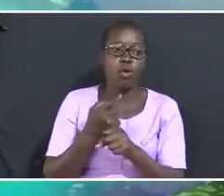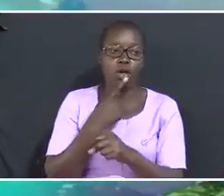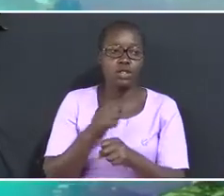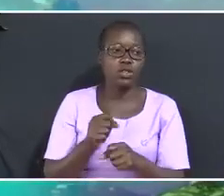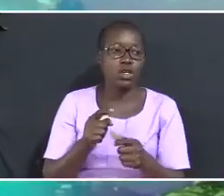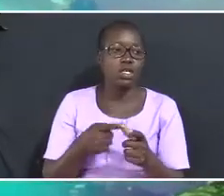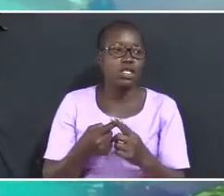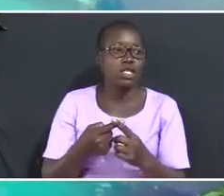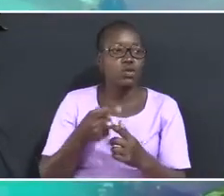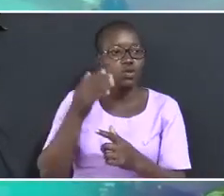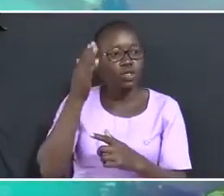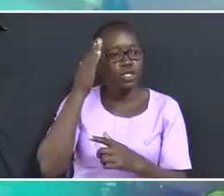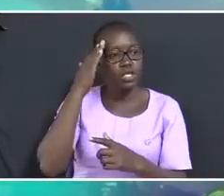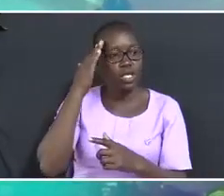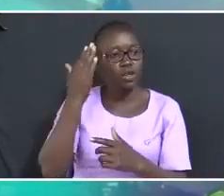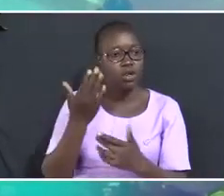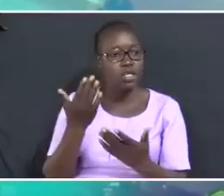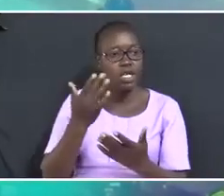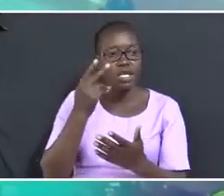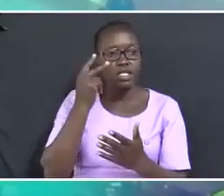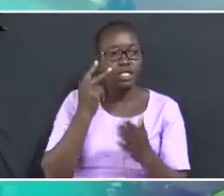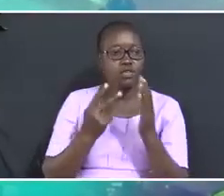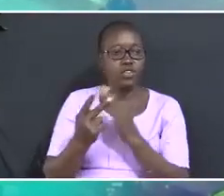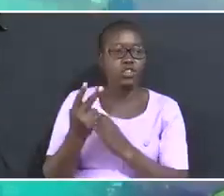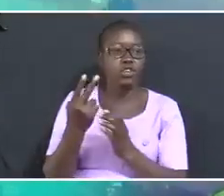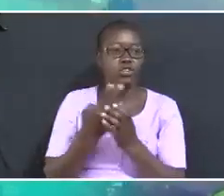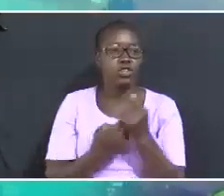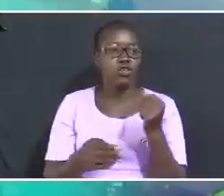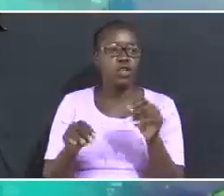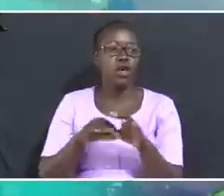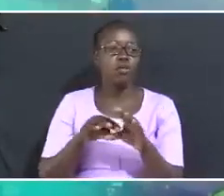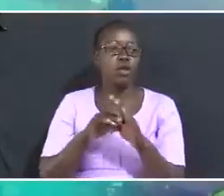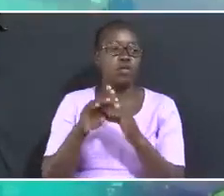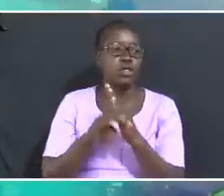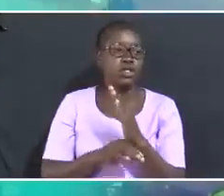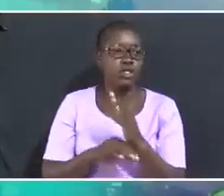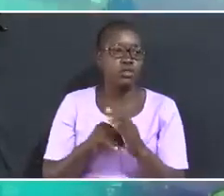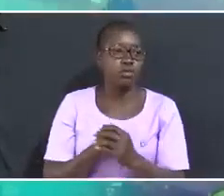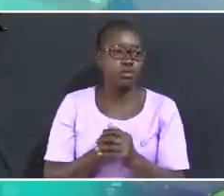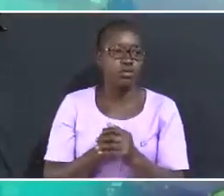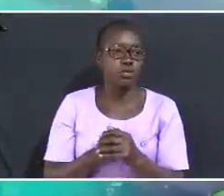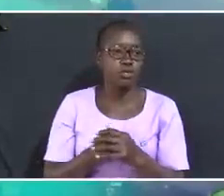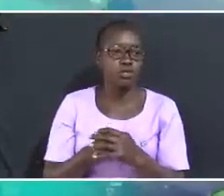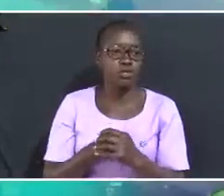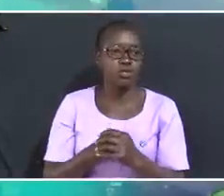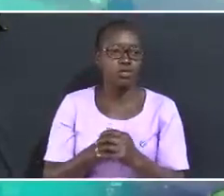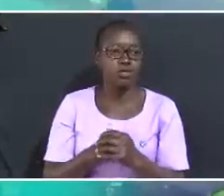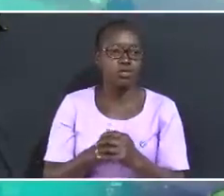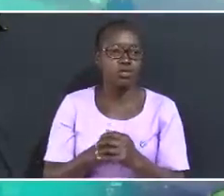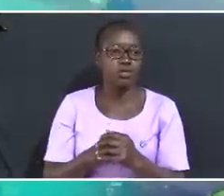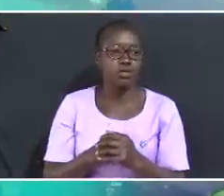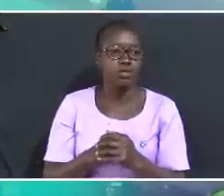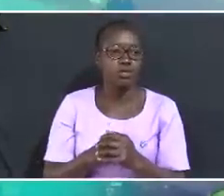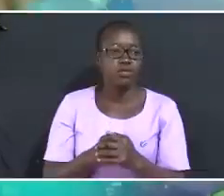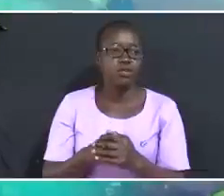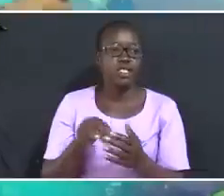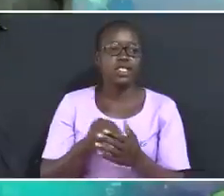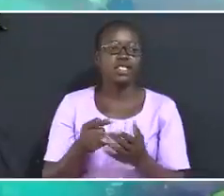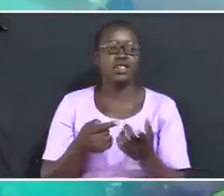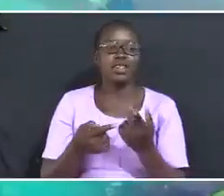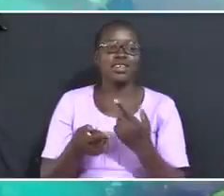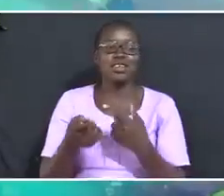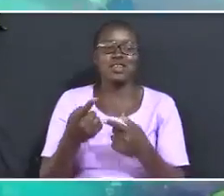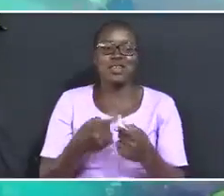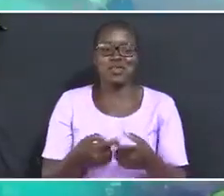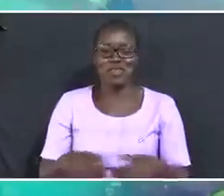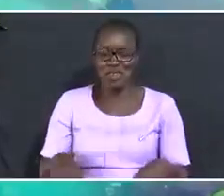shall realize the vision, double our membership. And I think that one will be coming from the field,